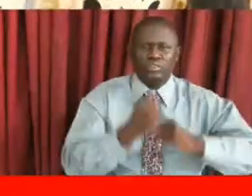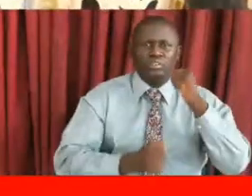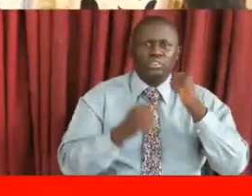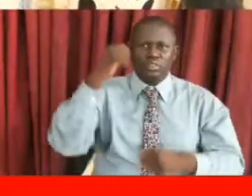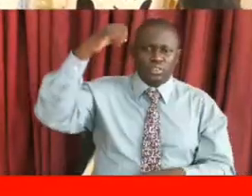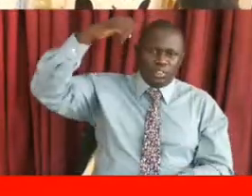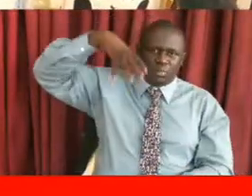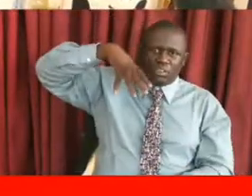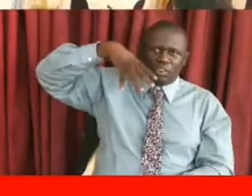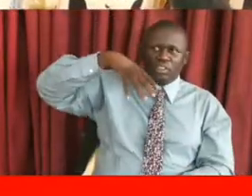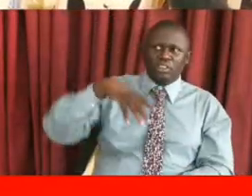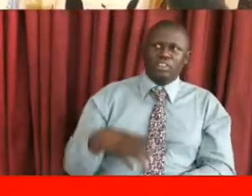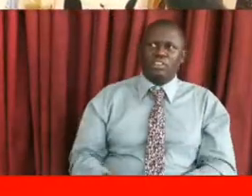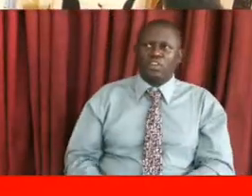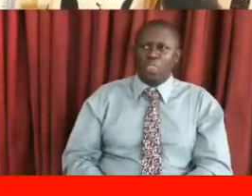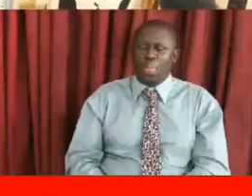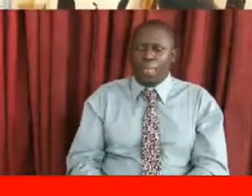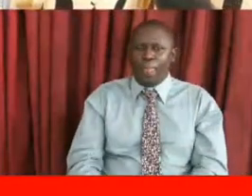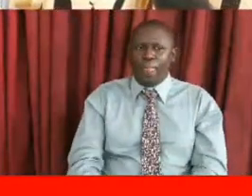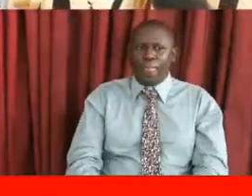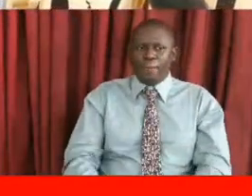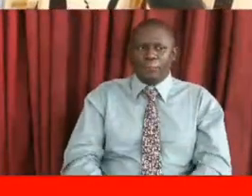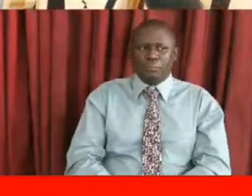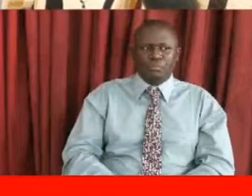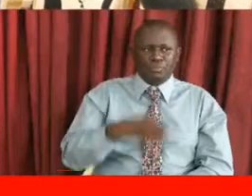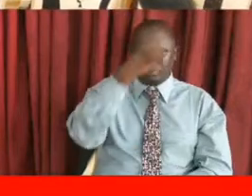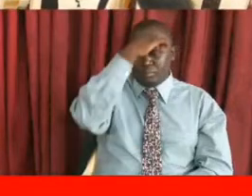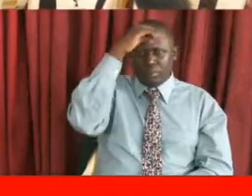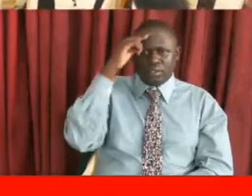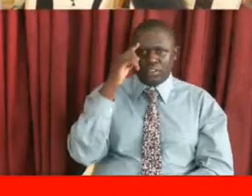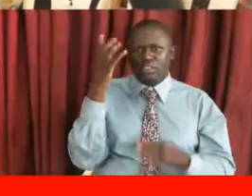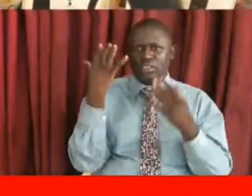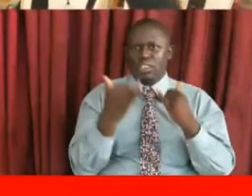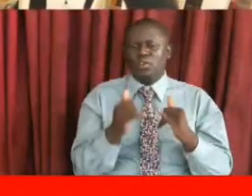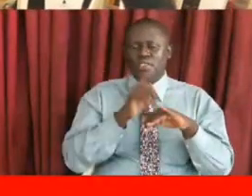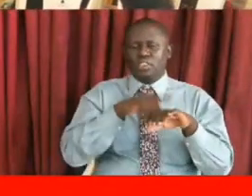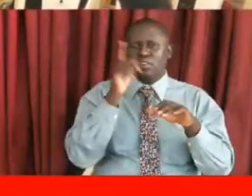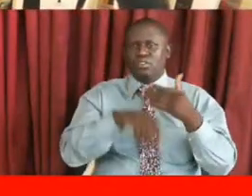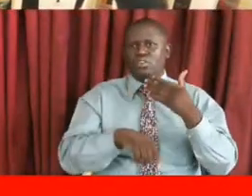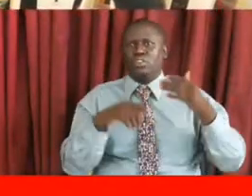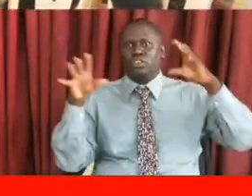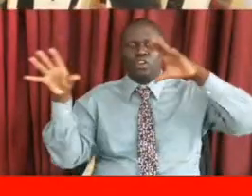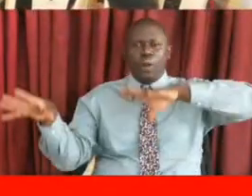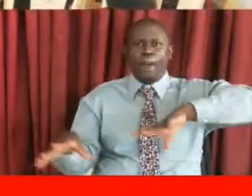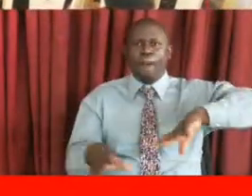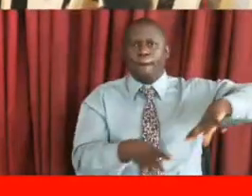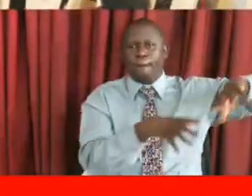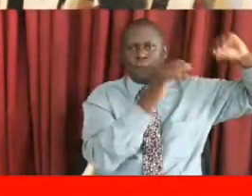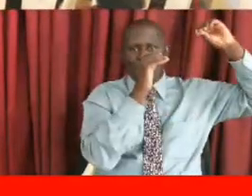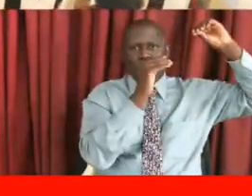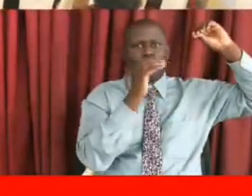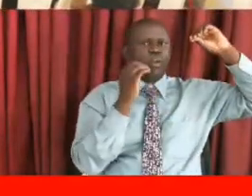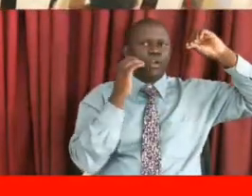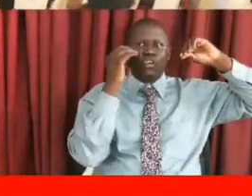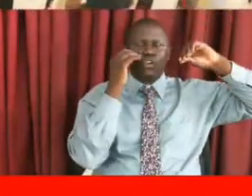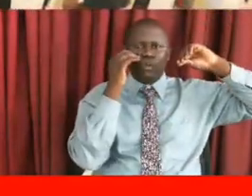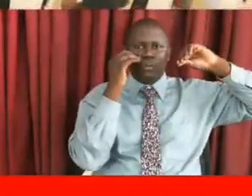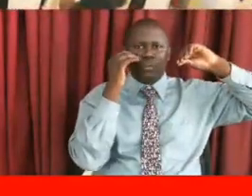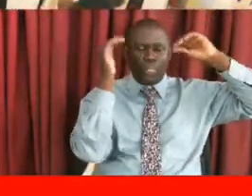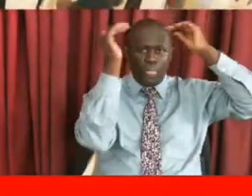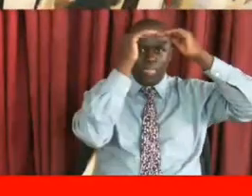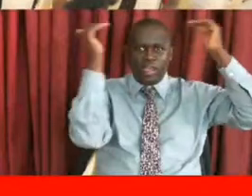presence amen because it is going home tight the seventh